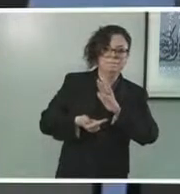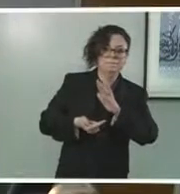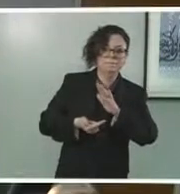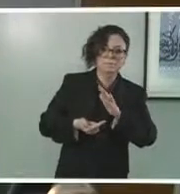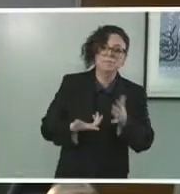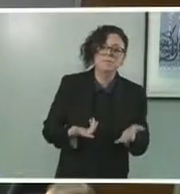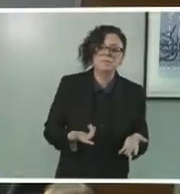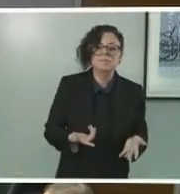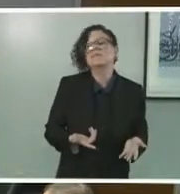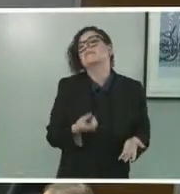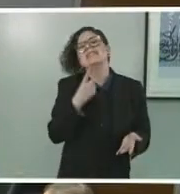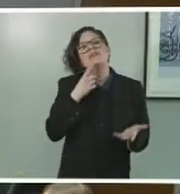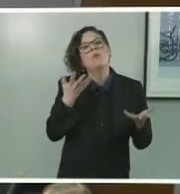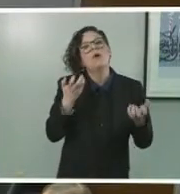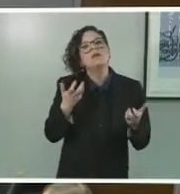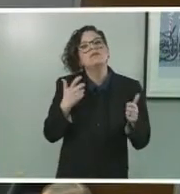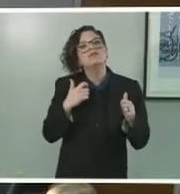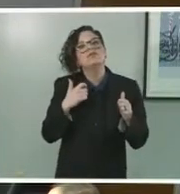avoid